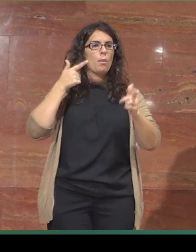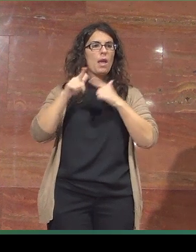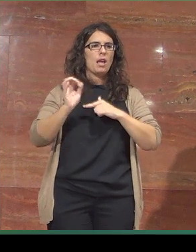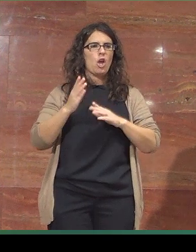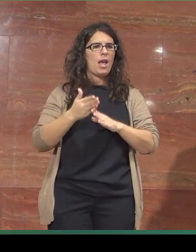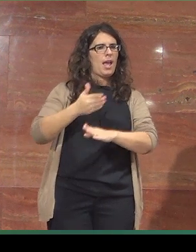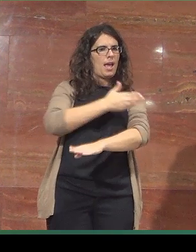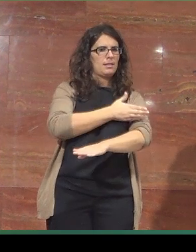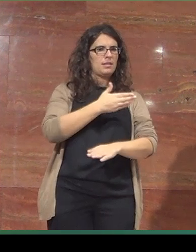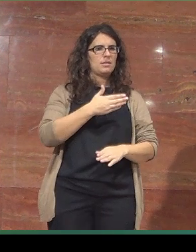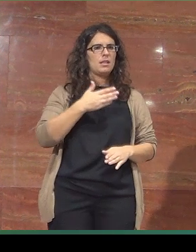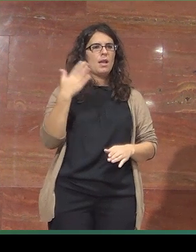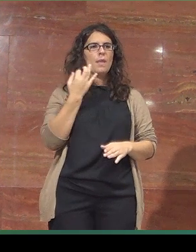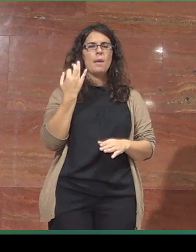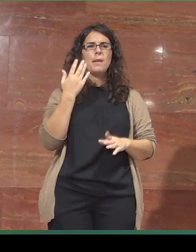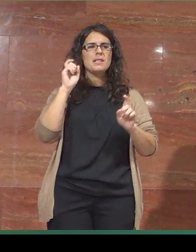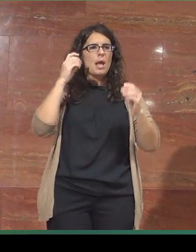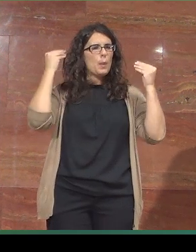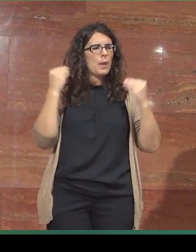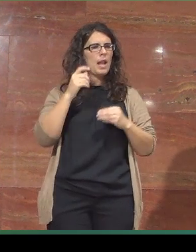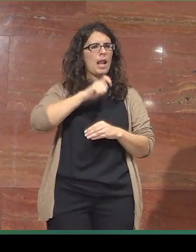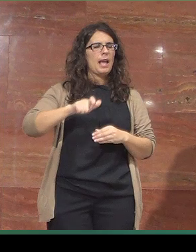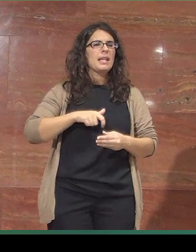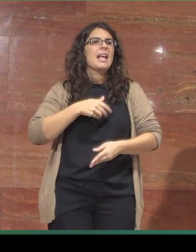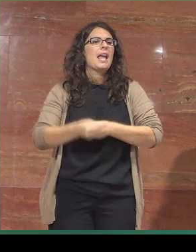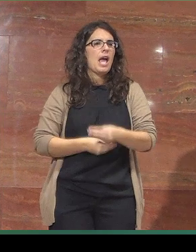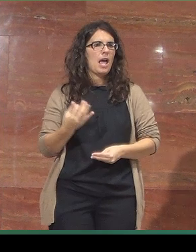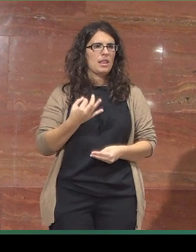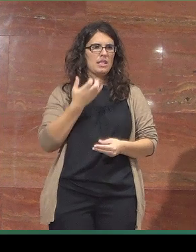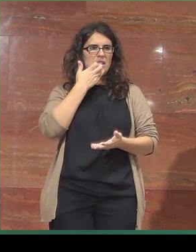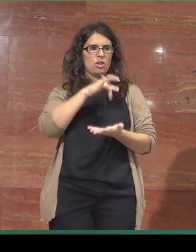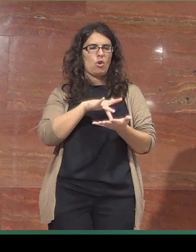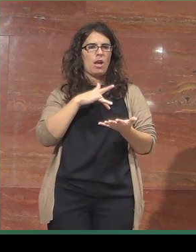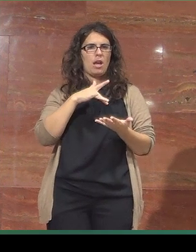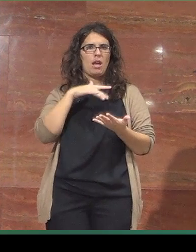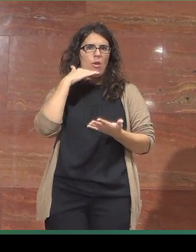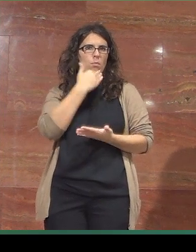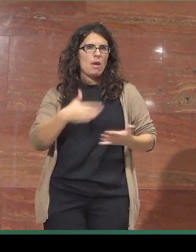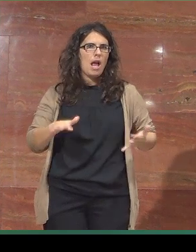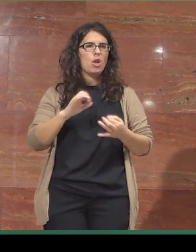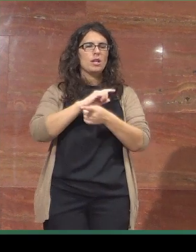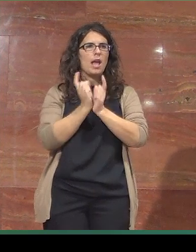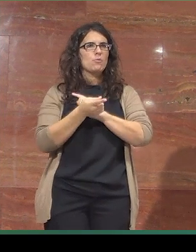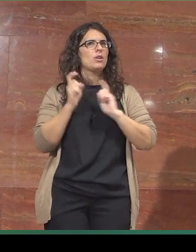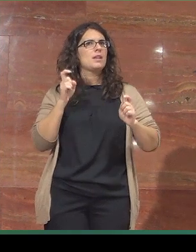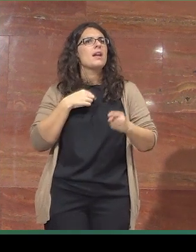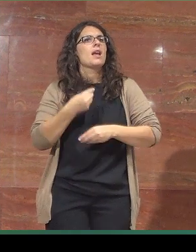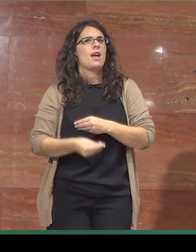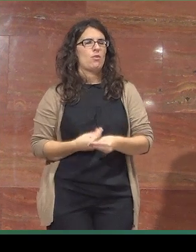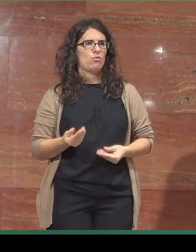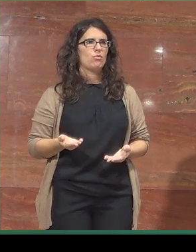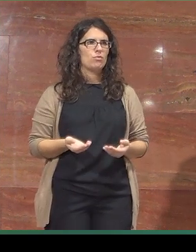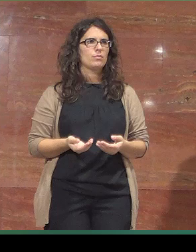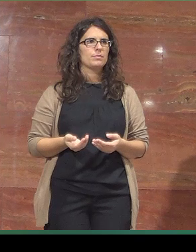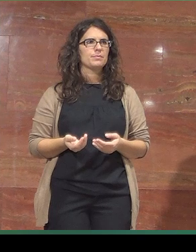changes. You need to support people with fact sheets. In quite a number of cities now, there